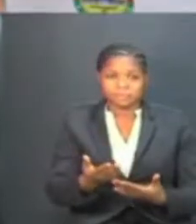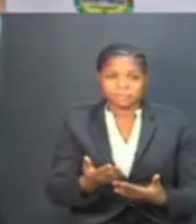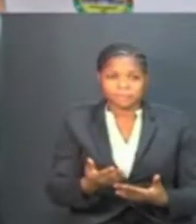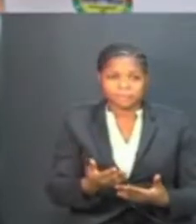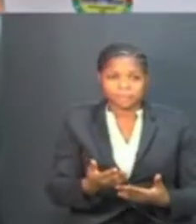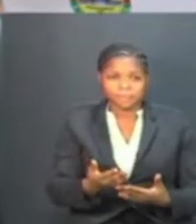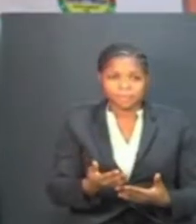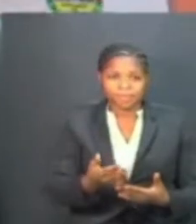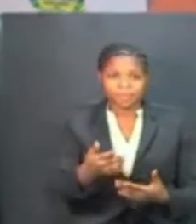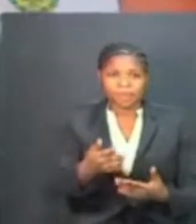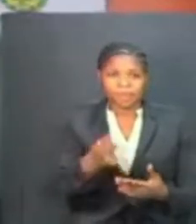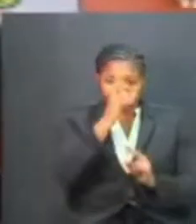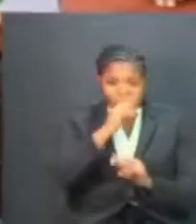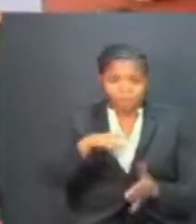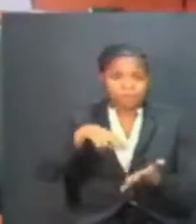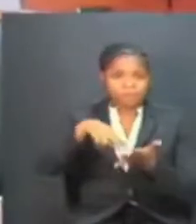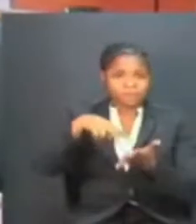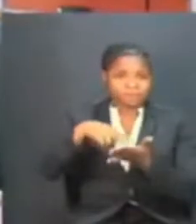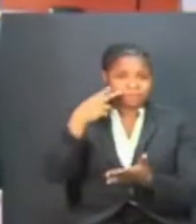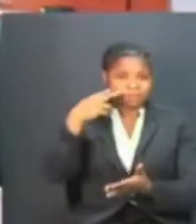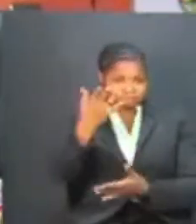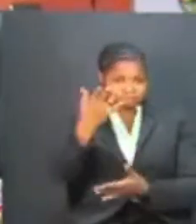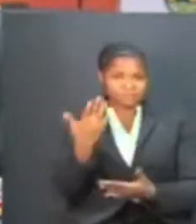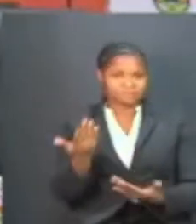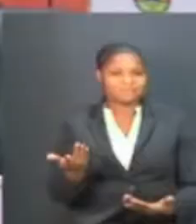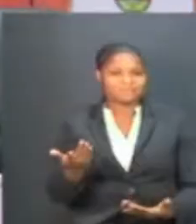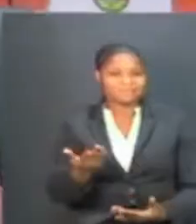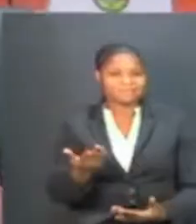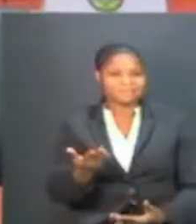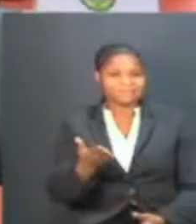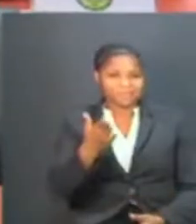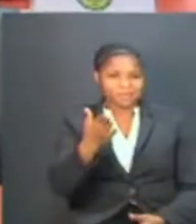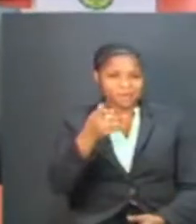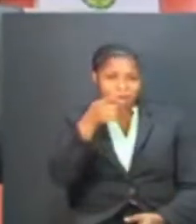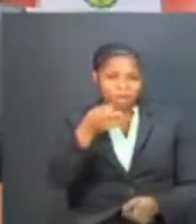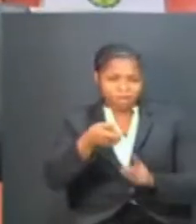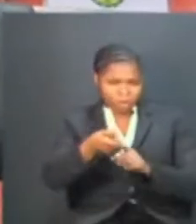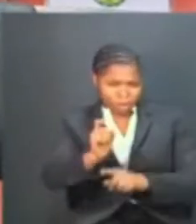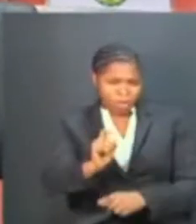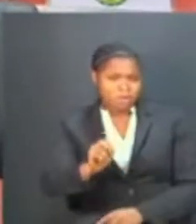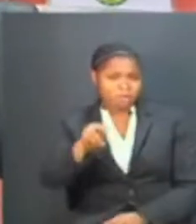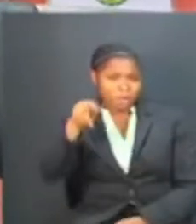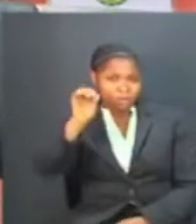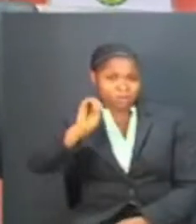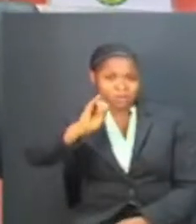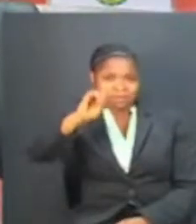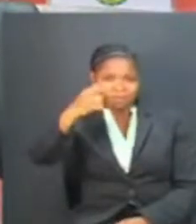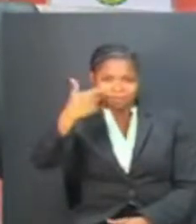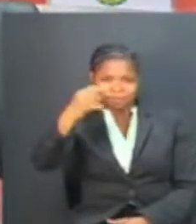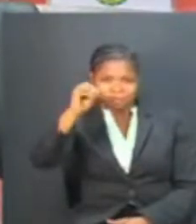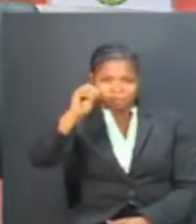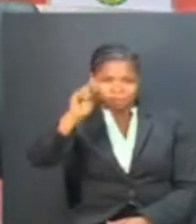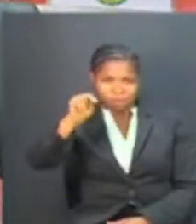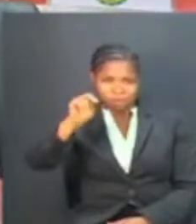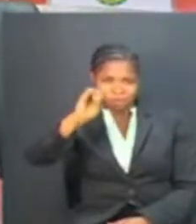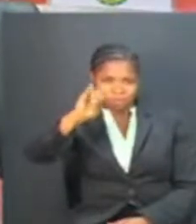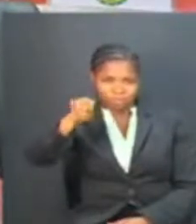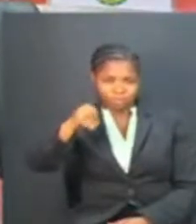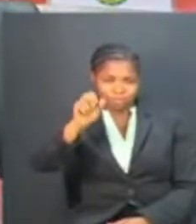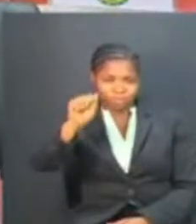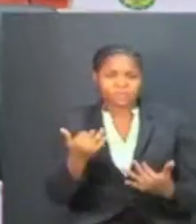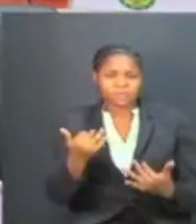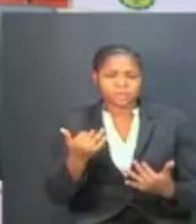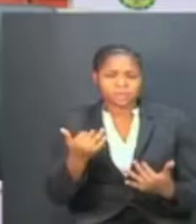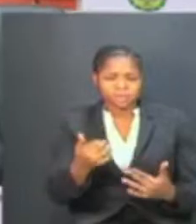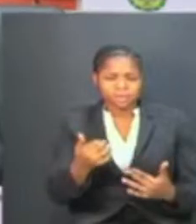properly seen. And that is from his hometown. Now, I am making all these